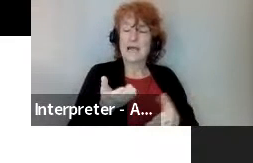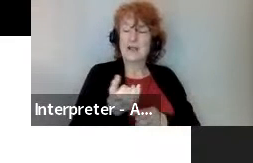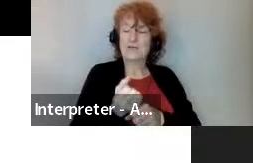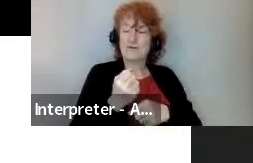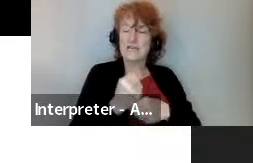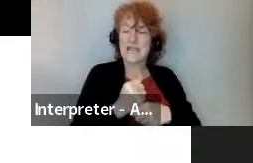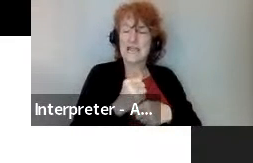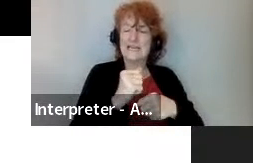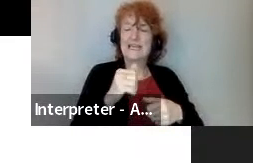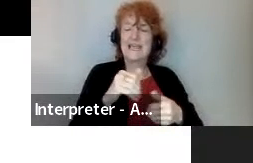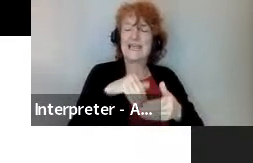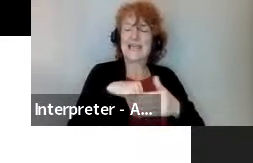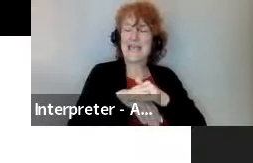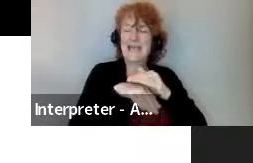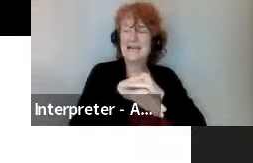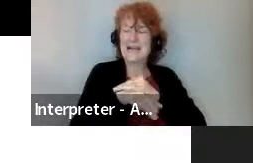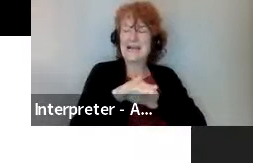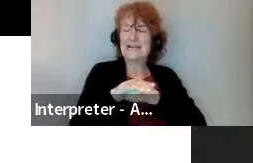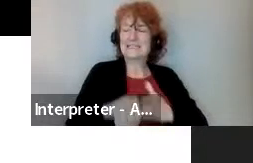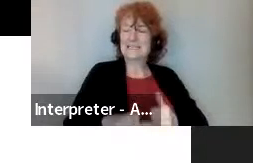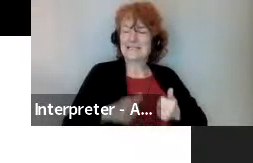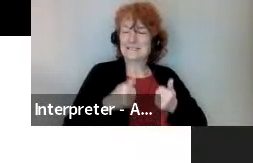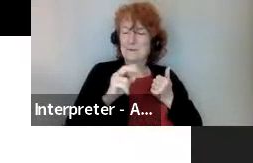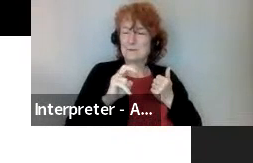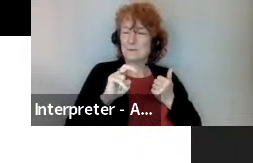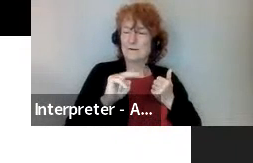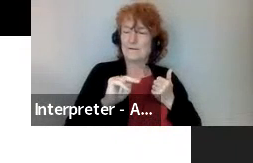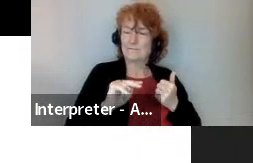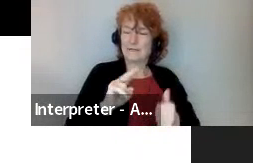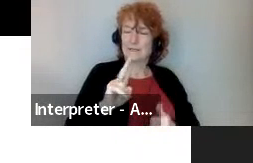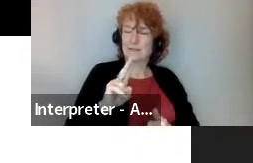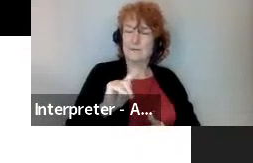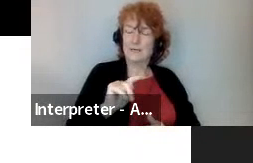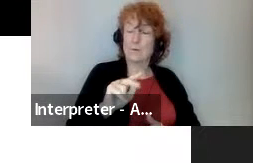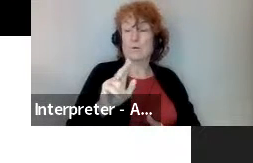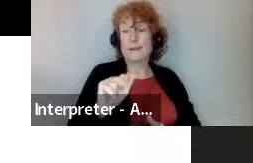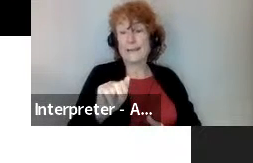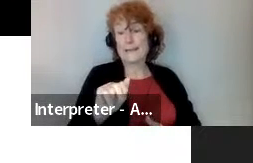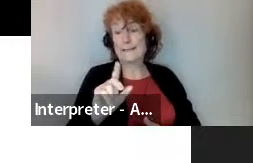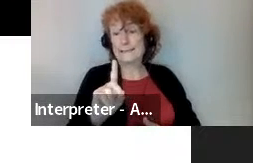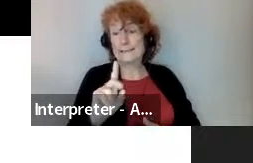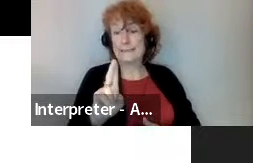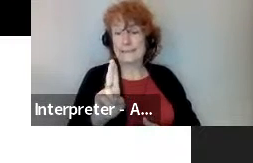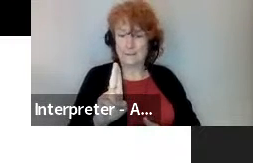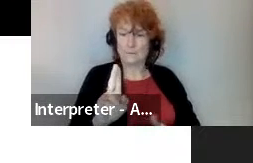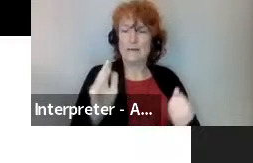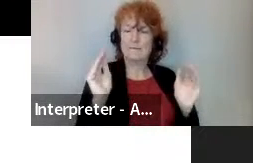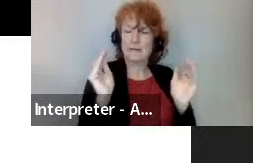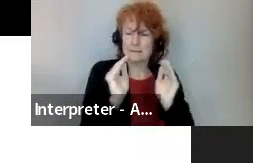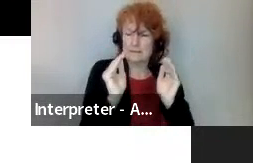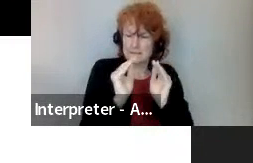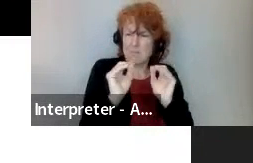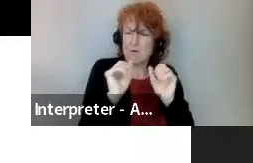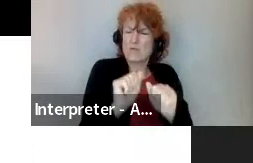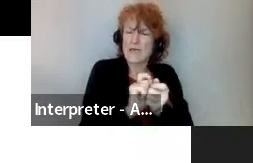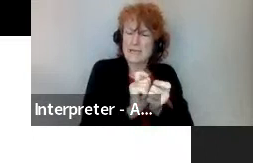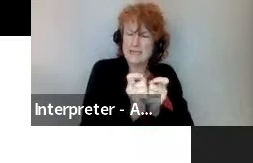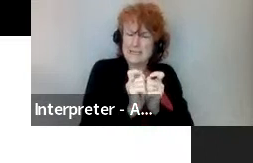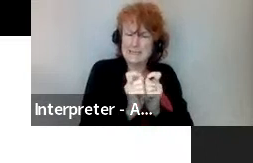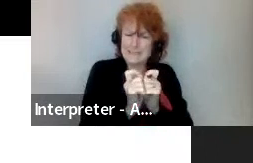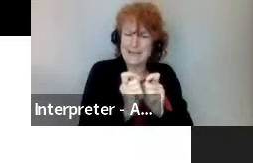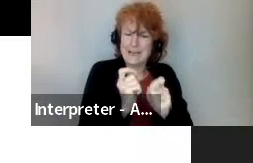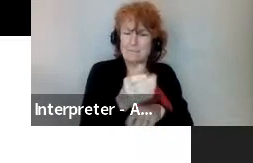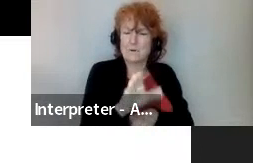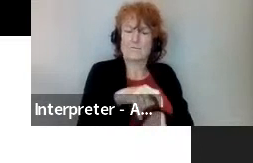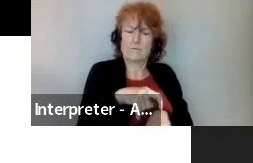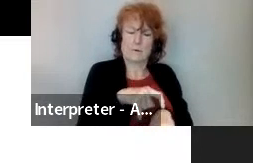program, and providing small buildings with additional flexibility to adapt over time. There's also a range of smaller proposals that will enable a few